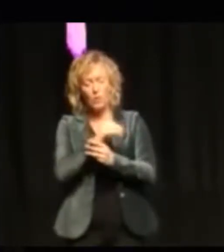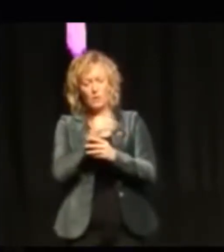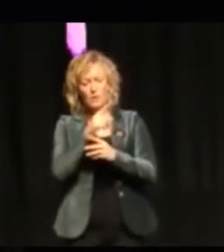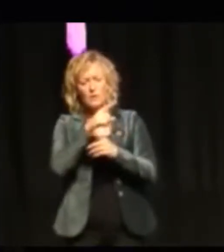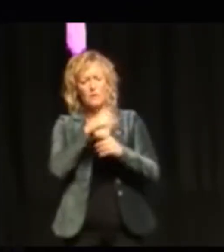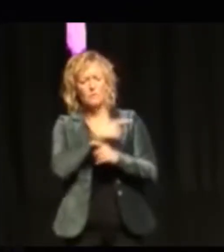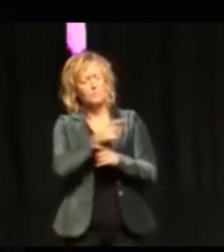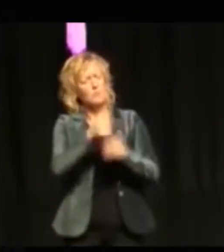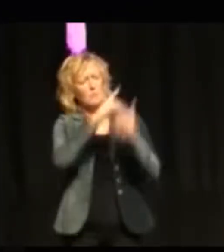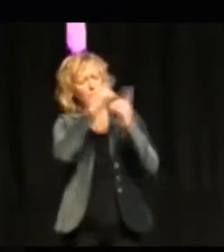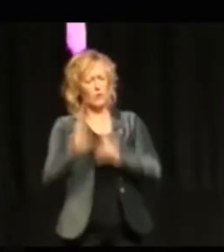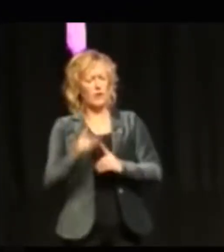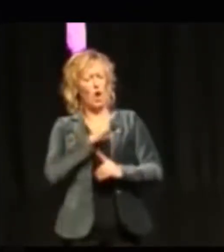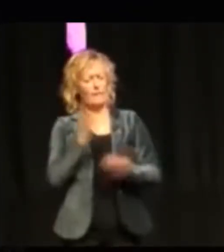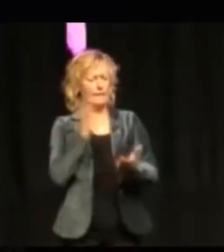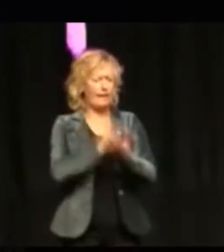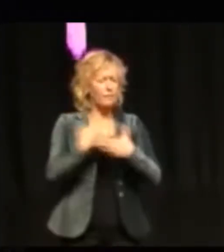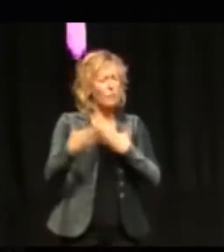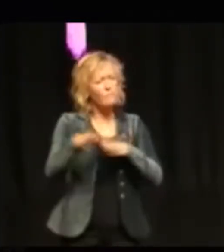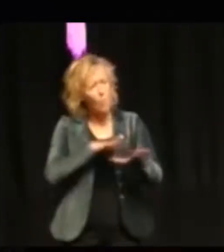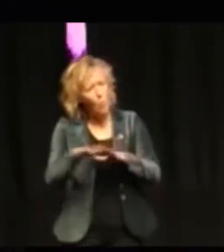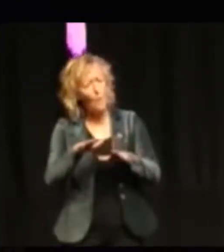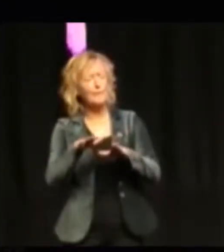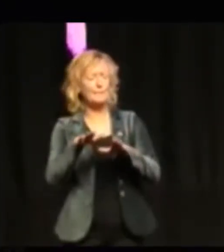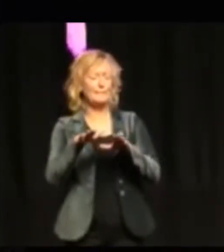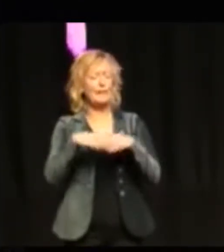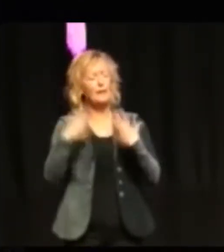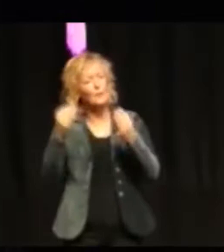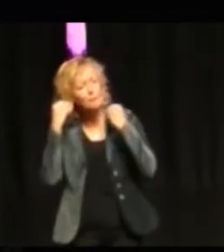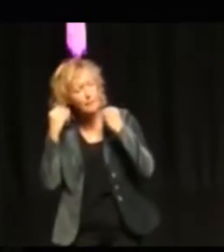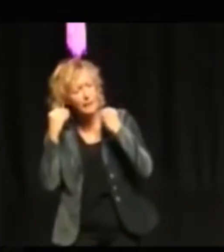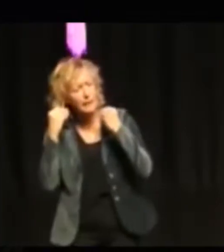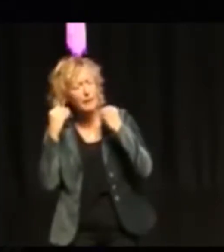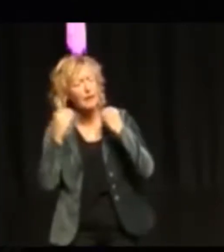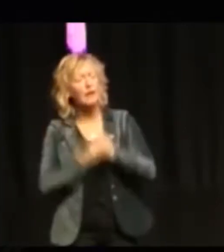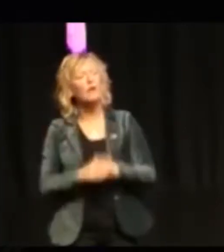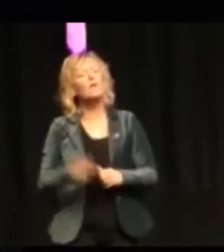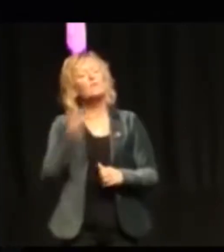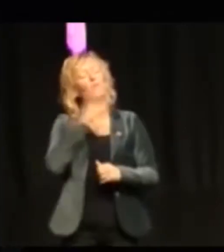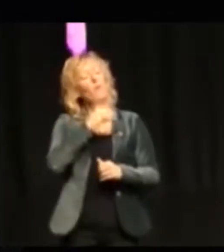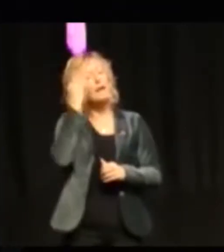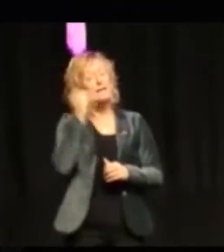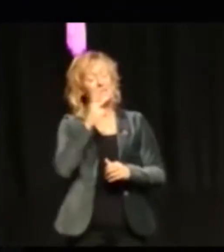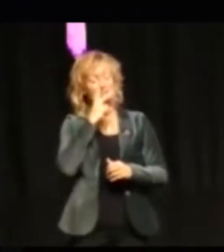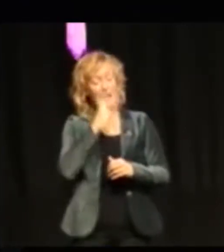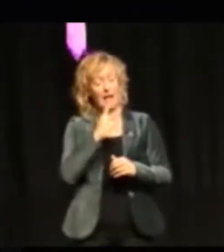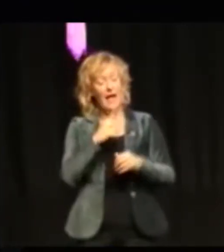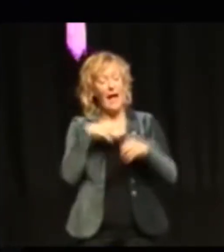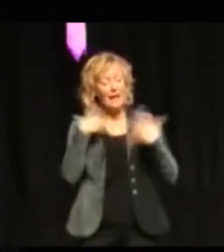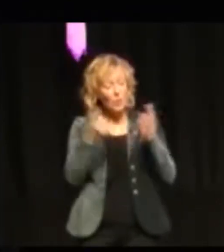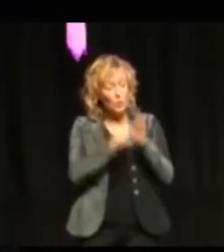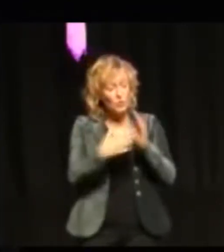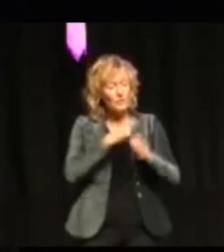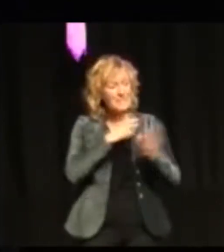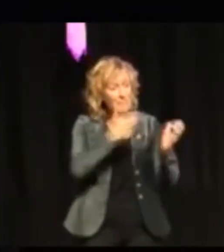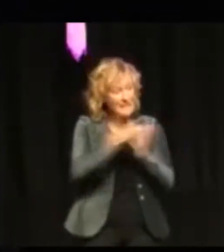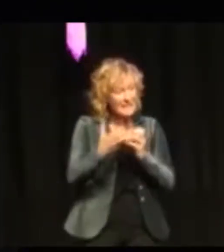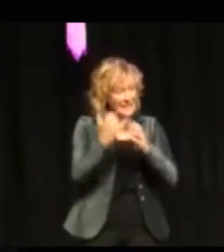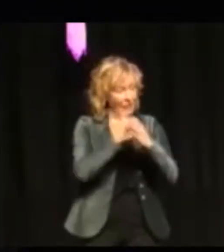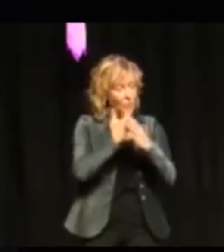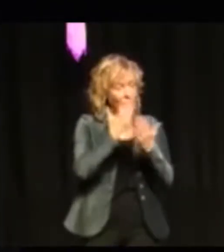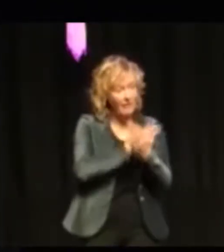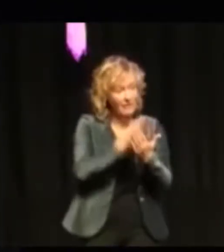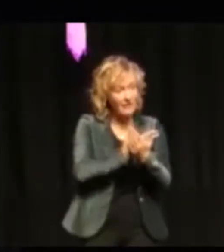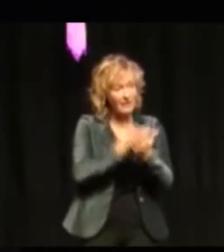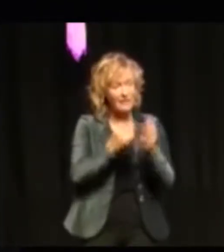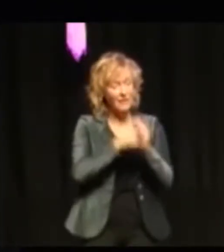to health care or don't have access to education, you might be saying, is it because there's not enough in the country? And that would